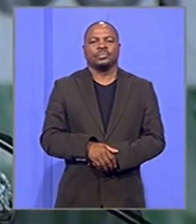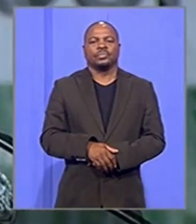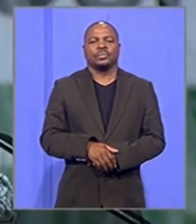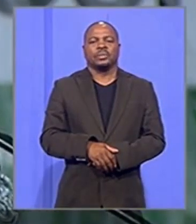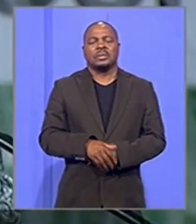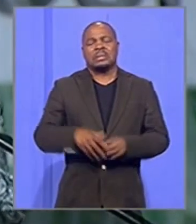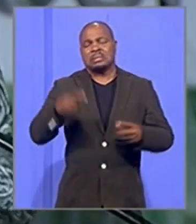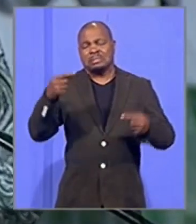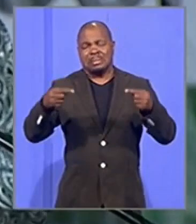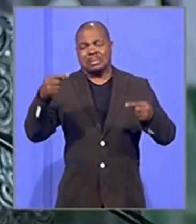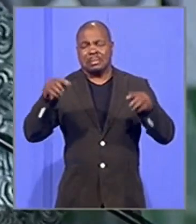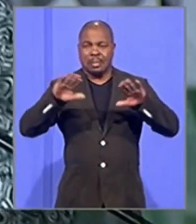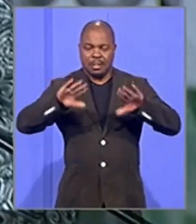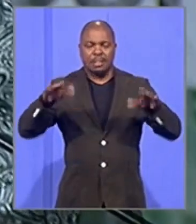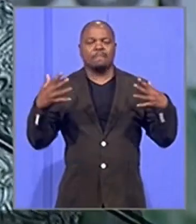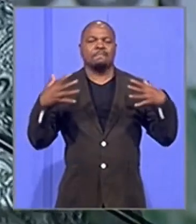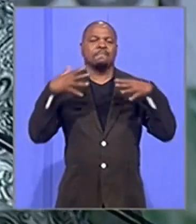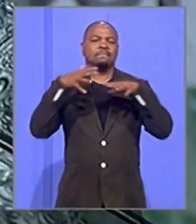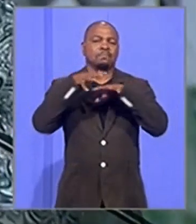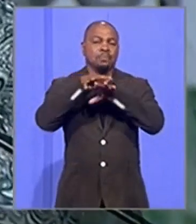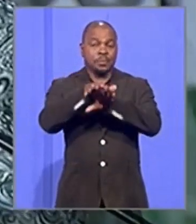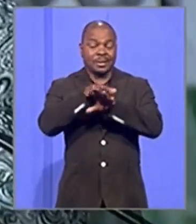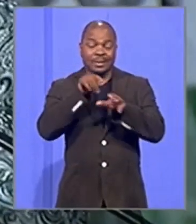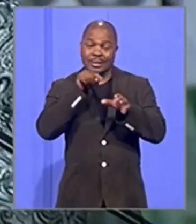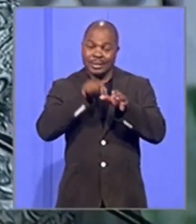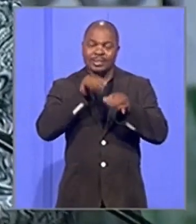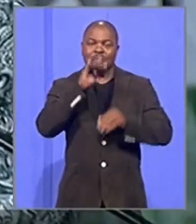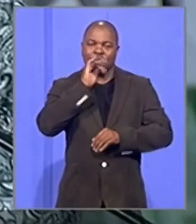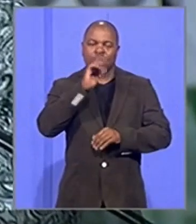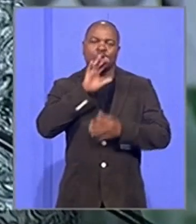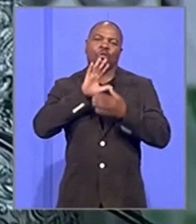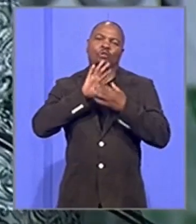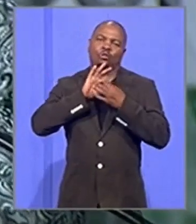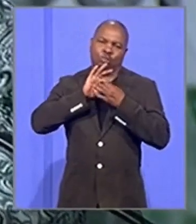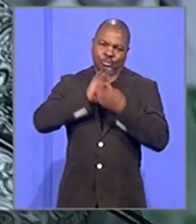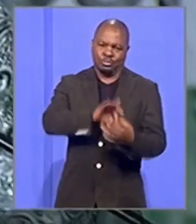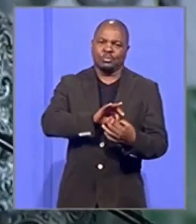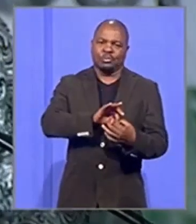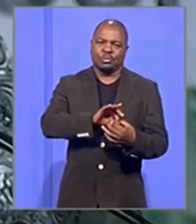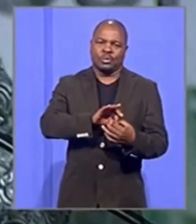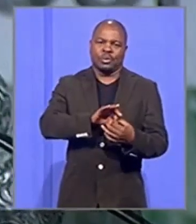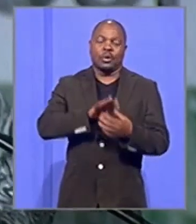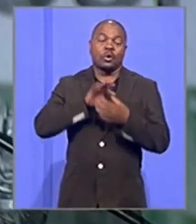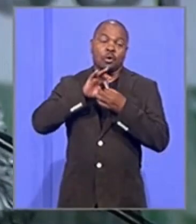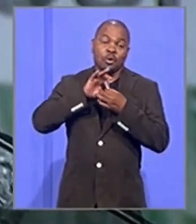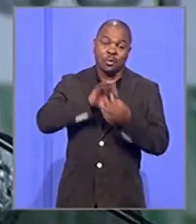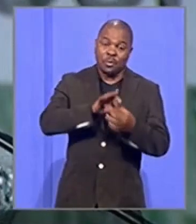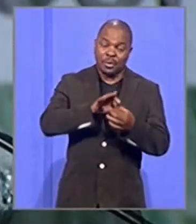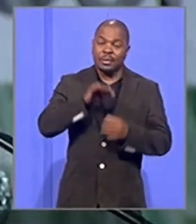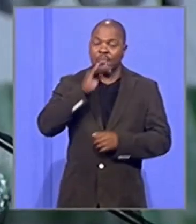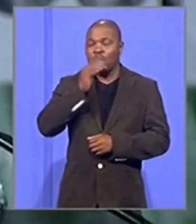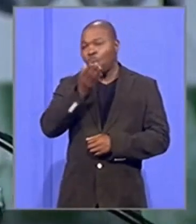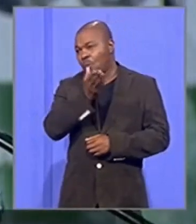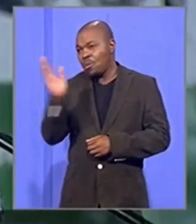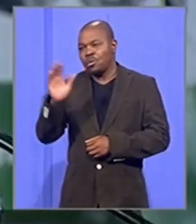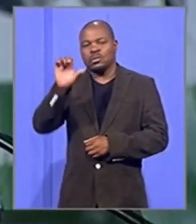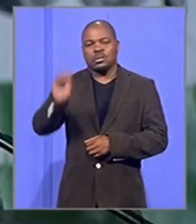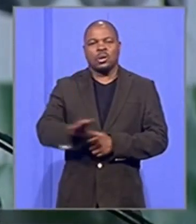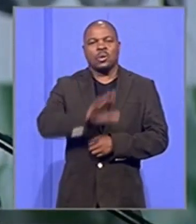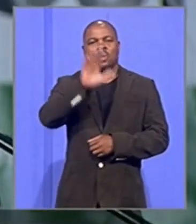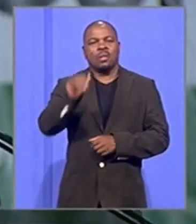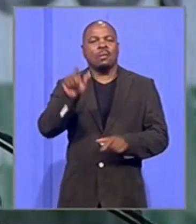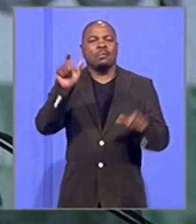Reconciliation, therefore, is a commitment that all of us as South